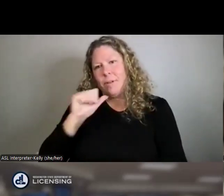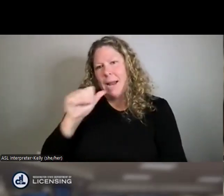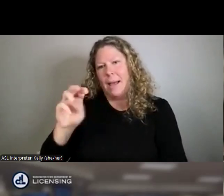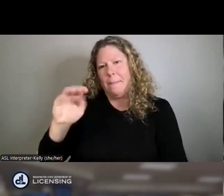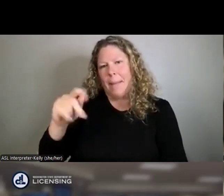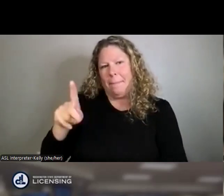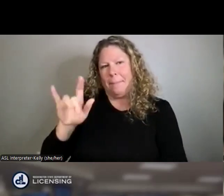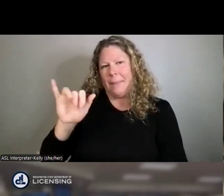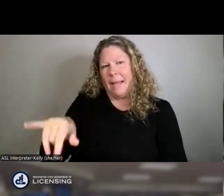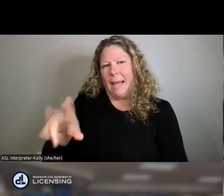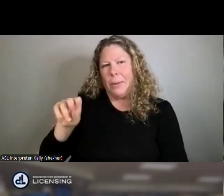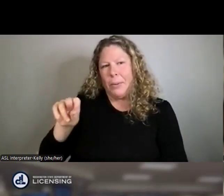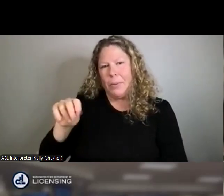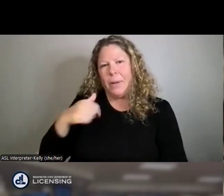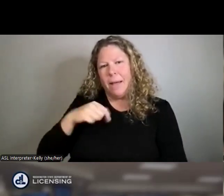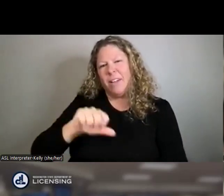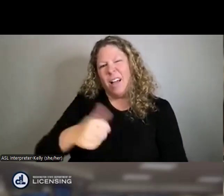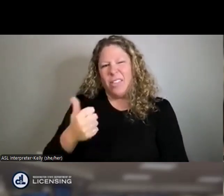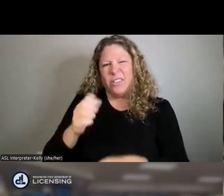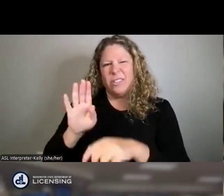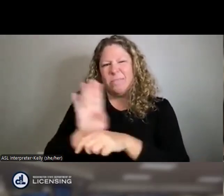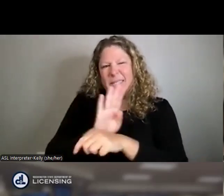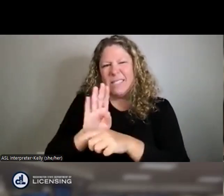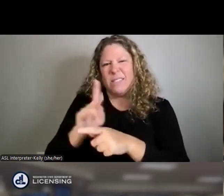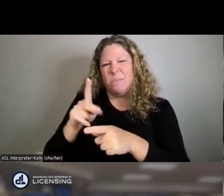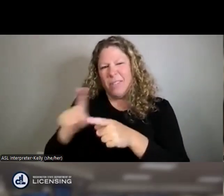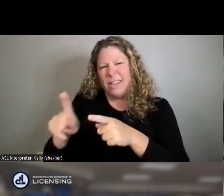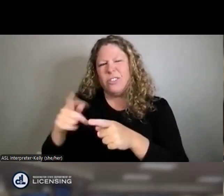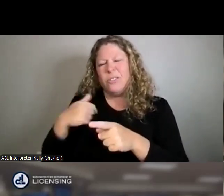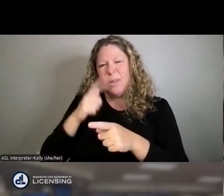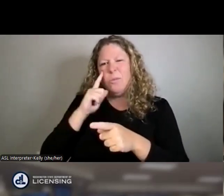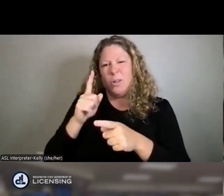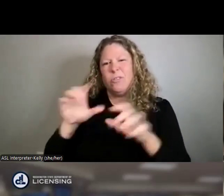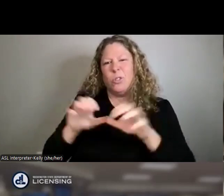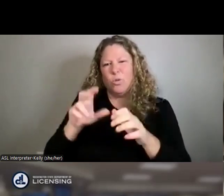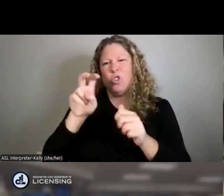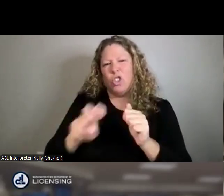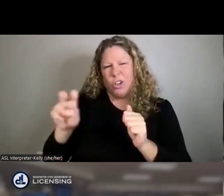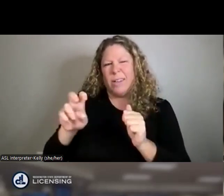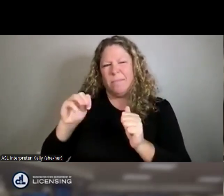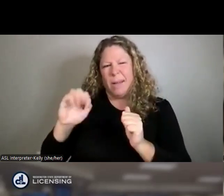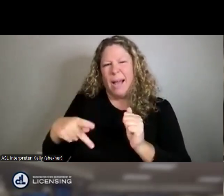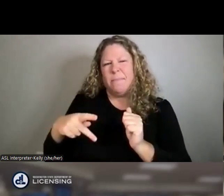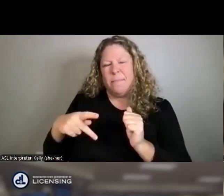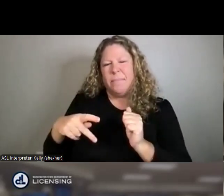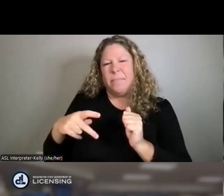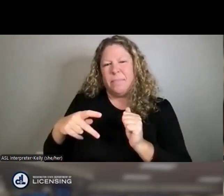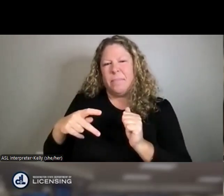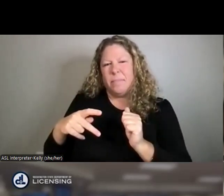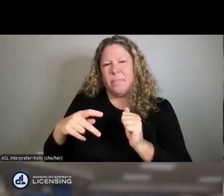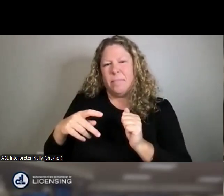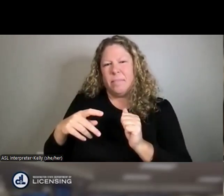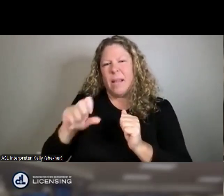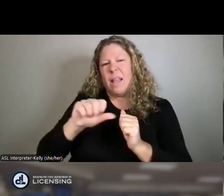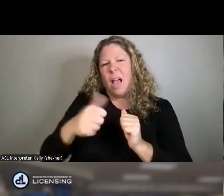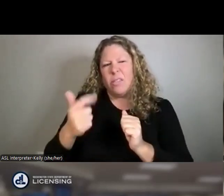some other business and professions journeys that we'll be mapping. And then we have a few more that touch our drivers and